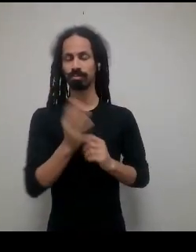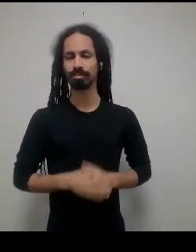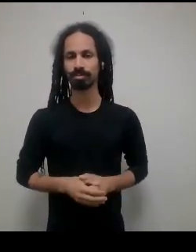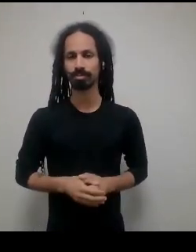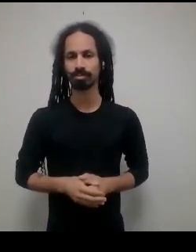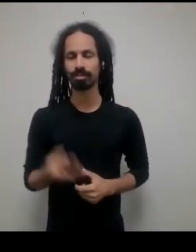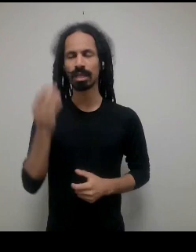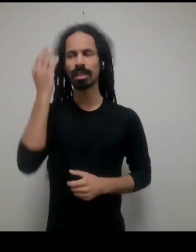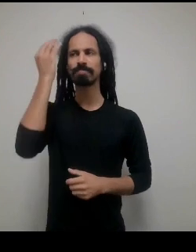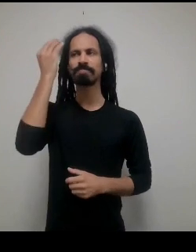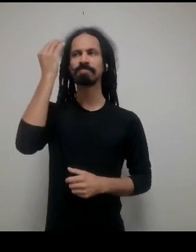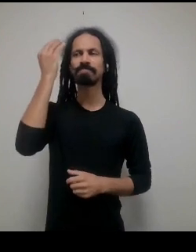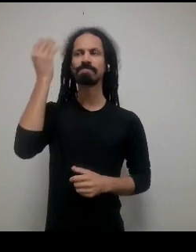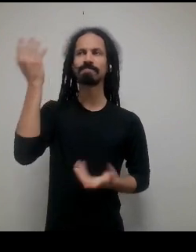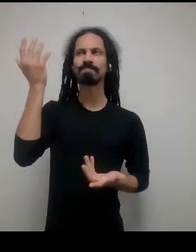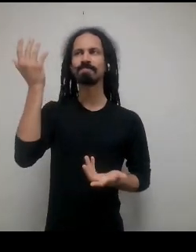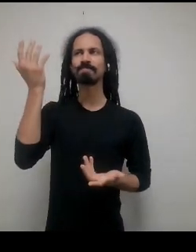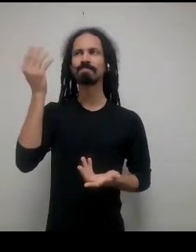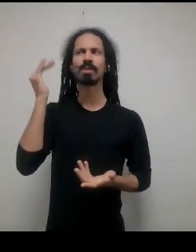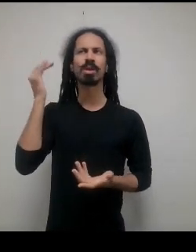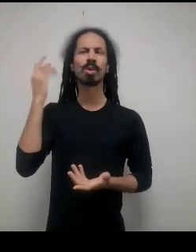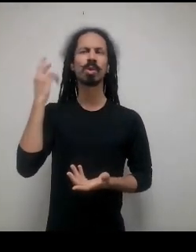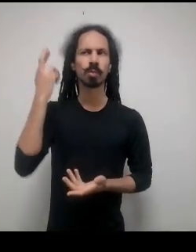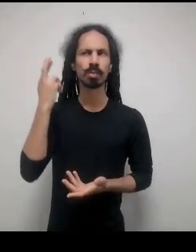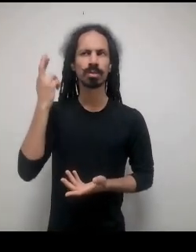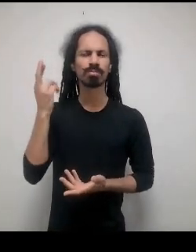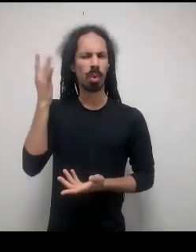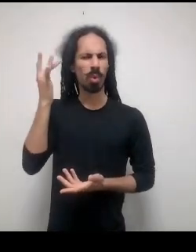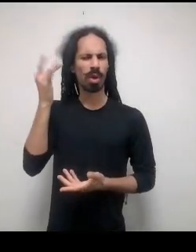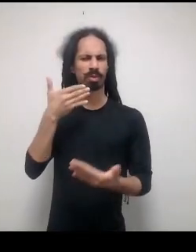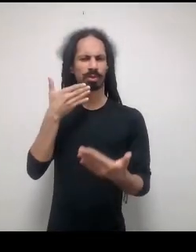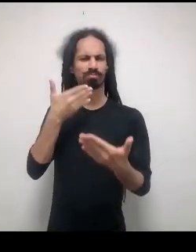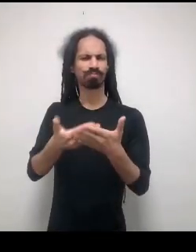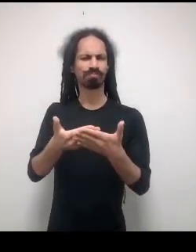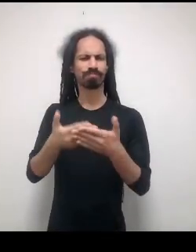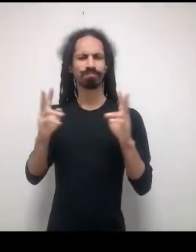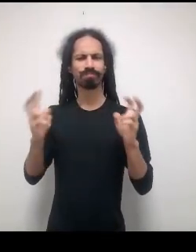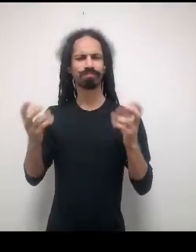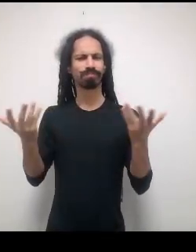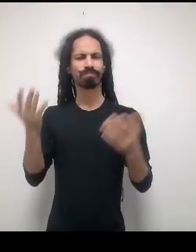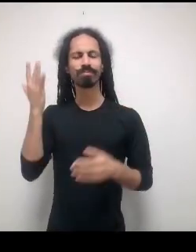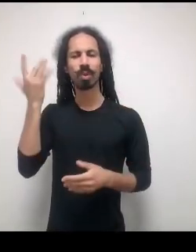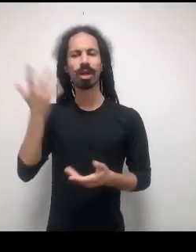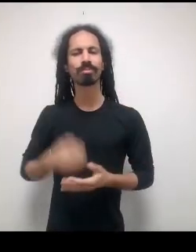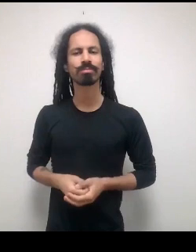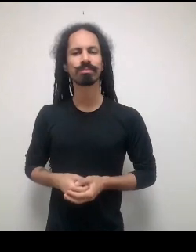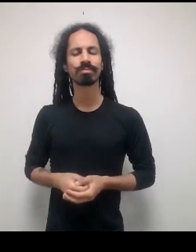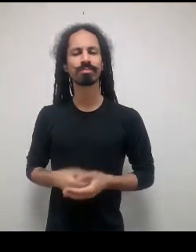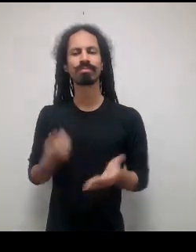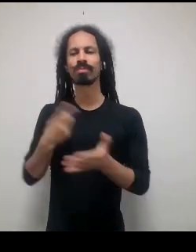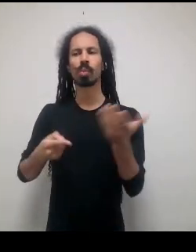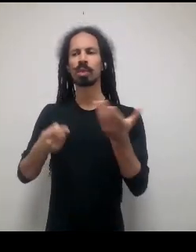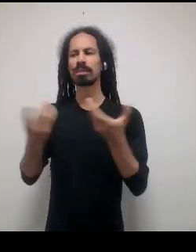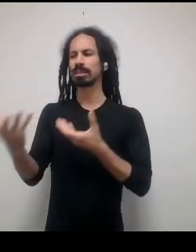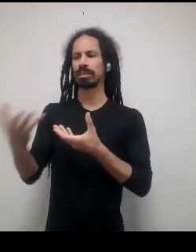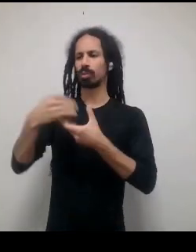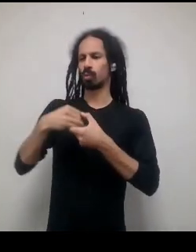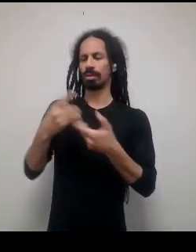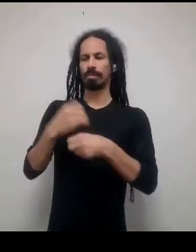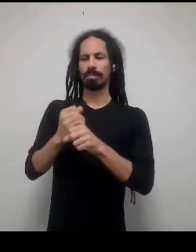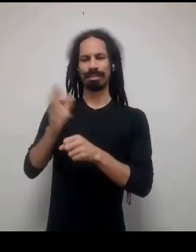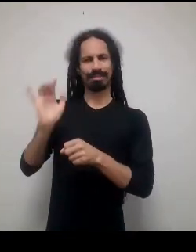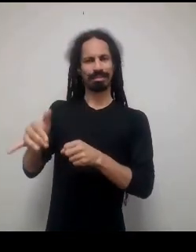what made it, quote unquote, good. What was it about that presentation that made it good to